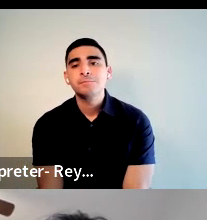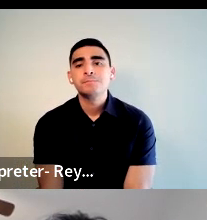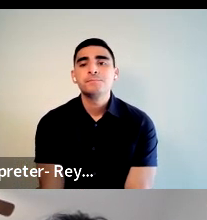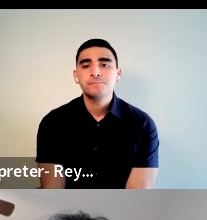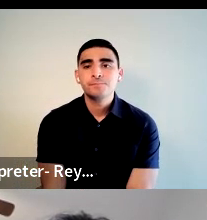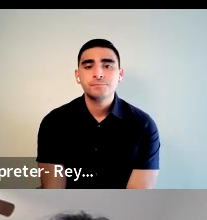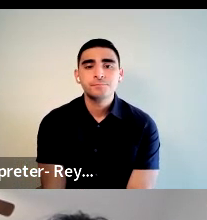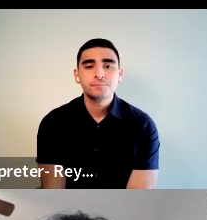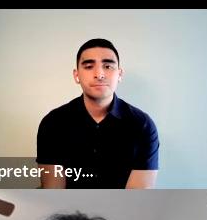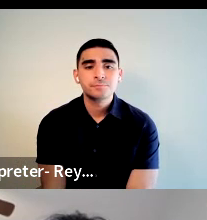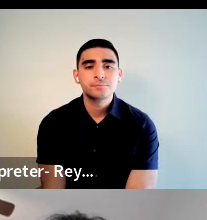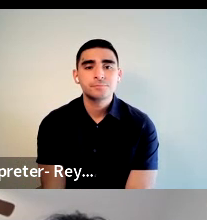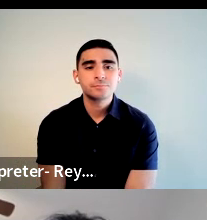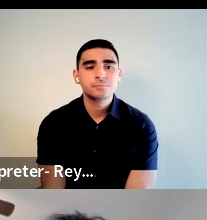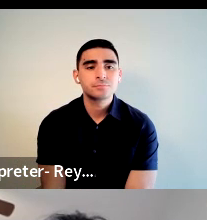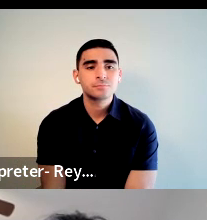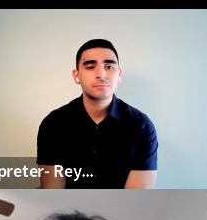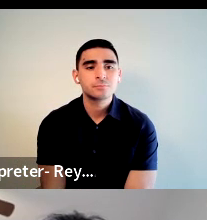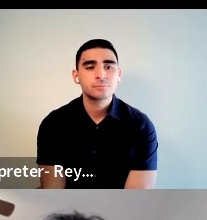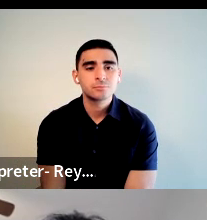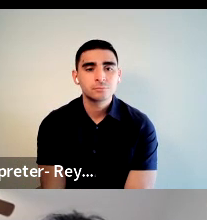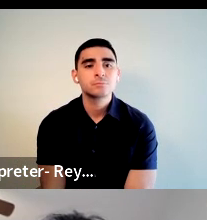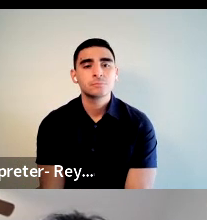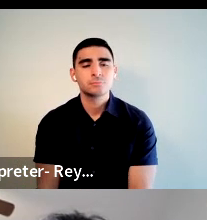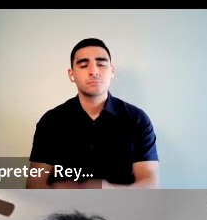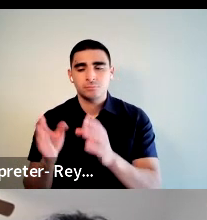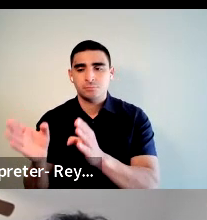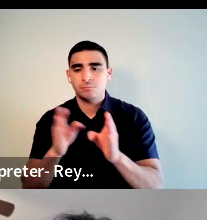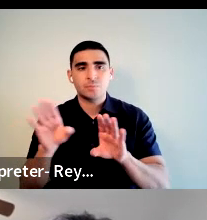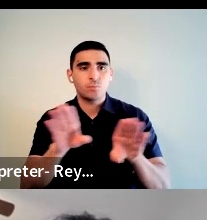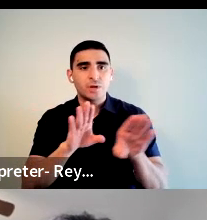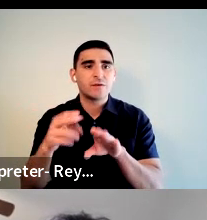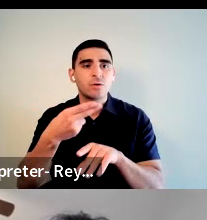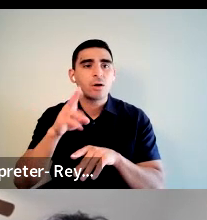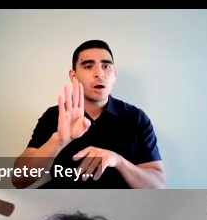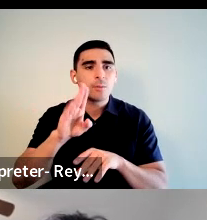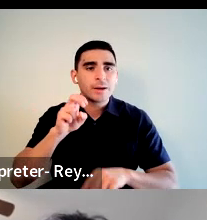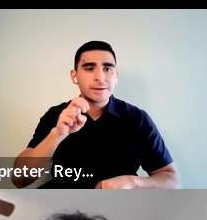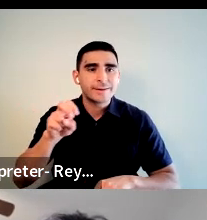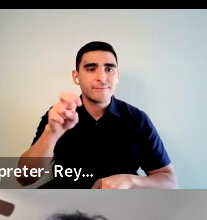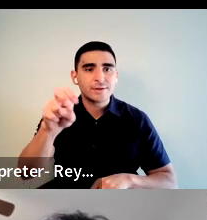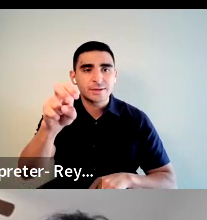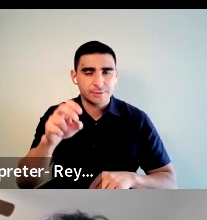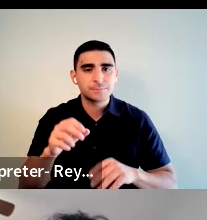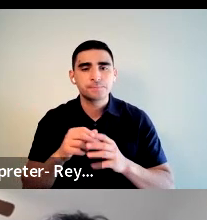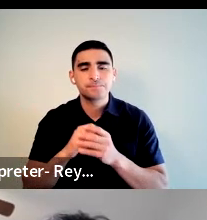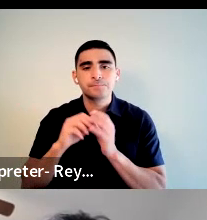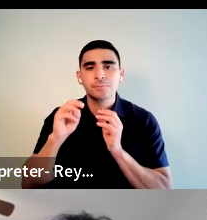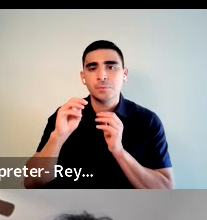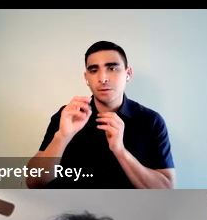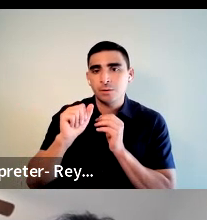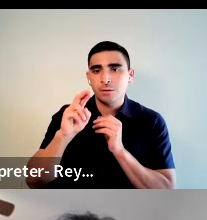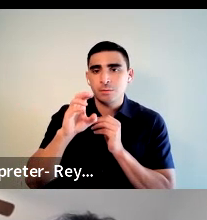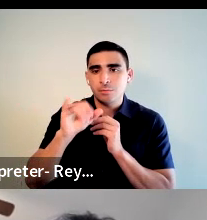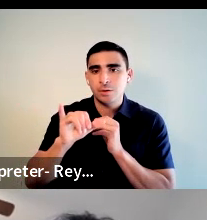All right, so let's move into the Behavioral Health Hub navigation. And I wanted to invite Marcy